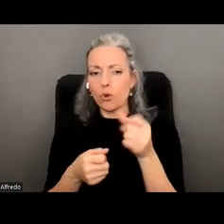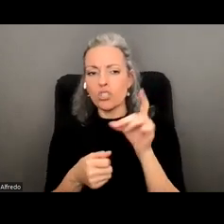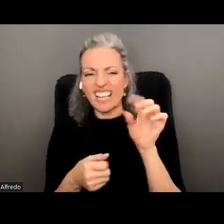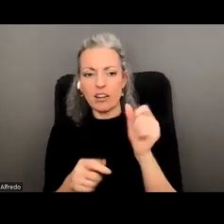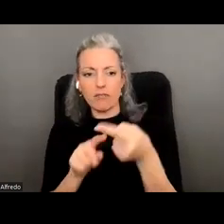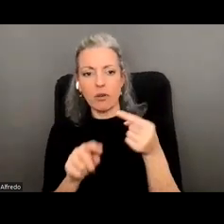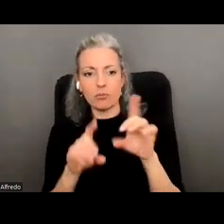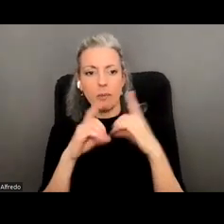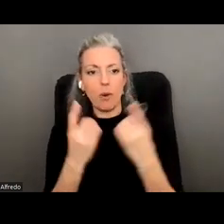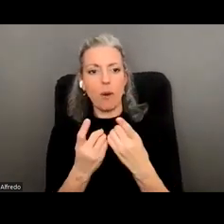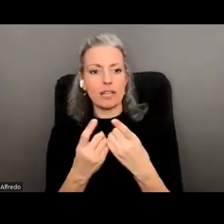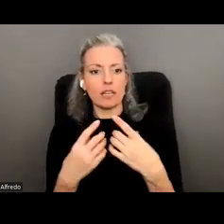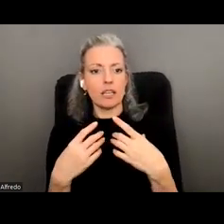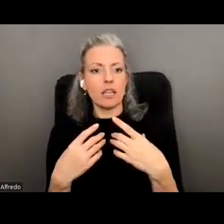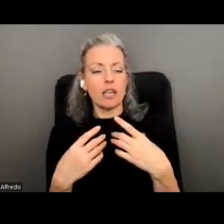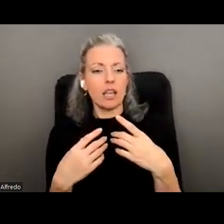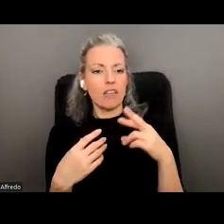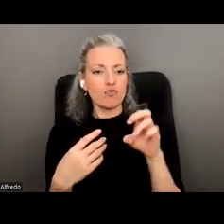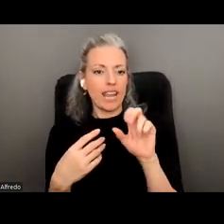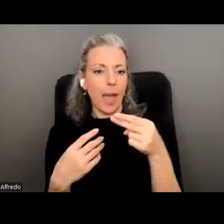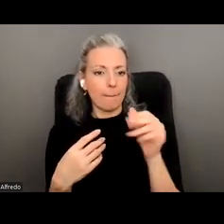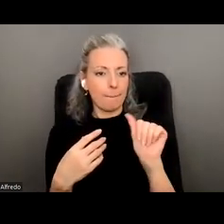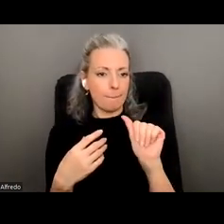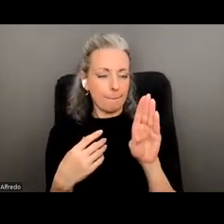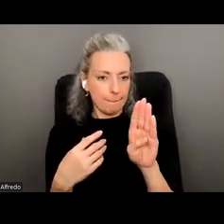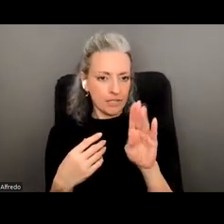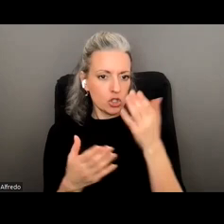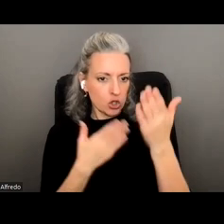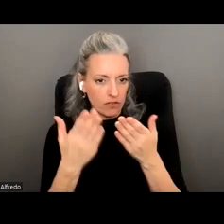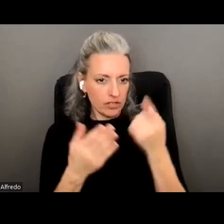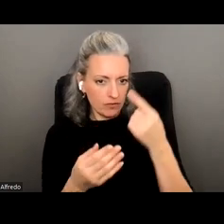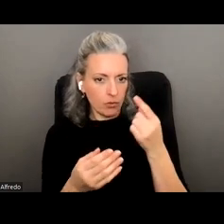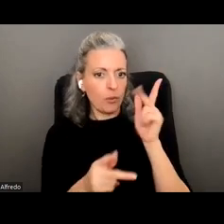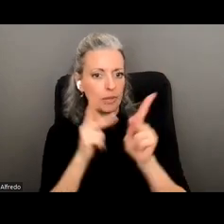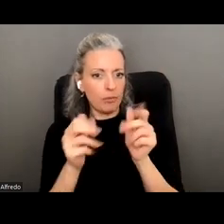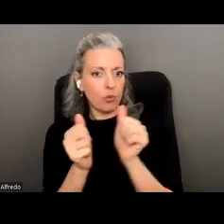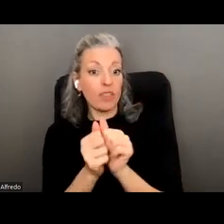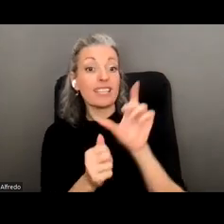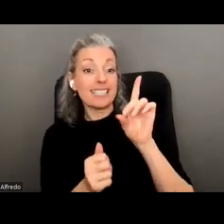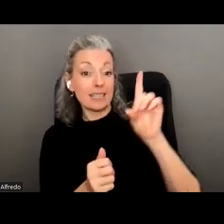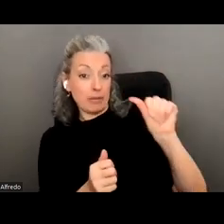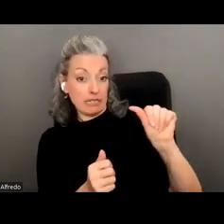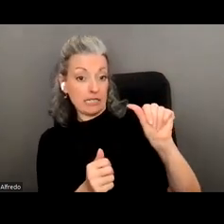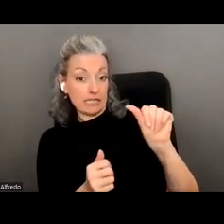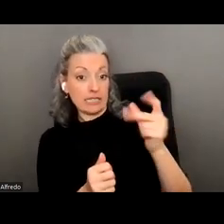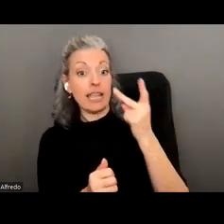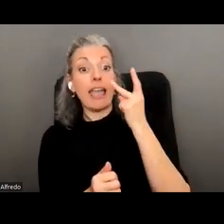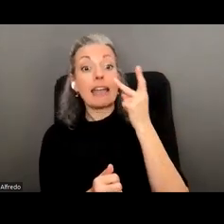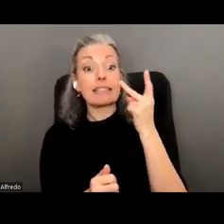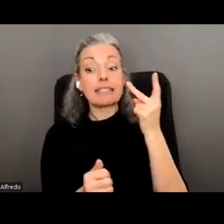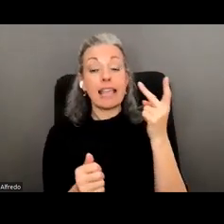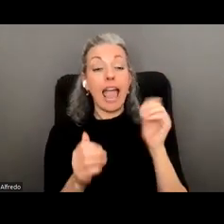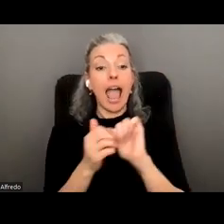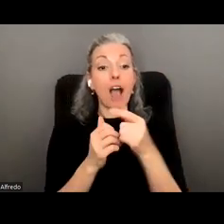Rehabilitation, who provides vocational rehabilitation services for individuals with disabilities, and seeing overlays with those services